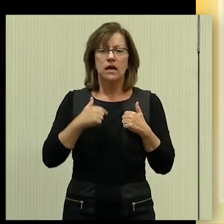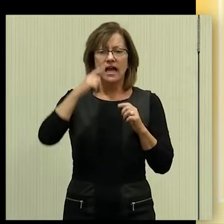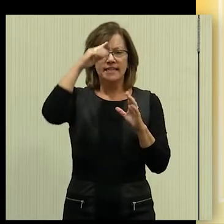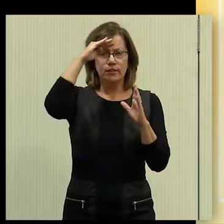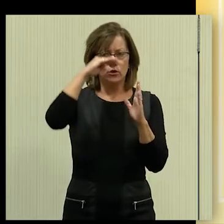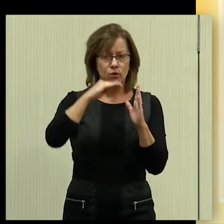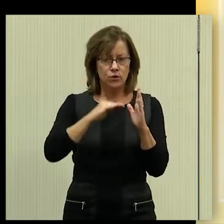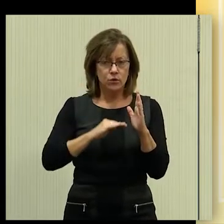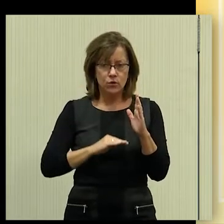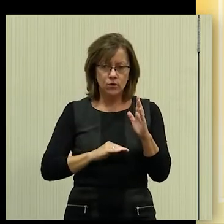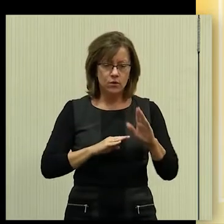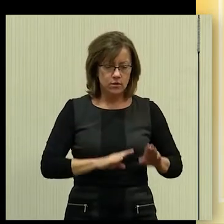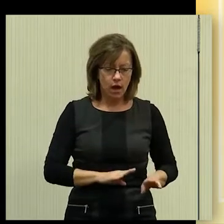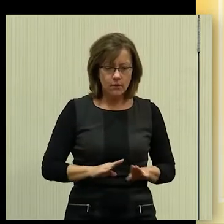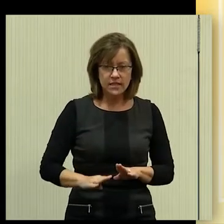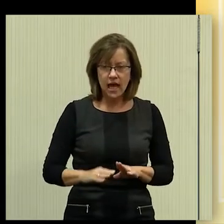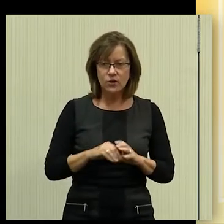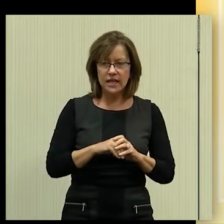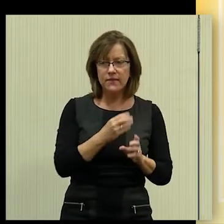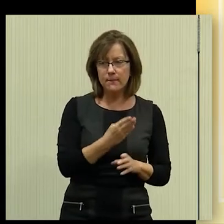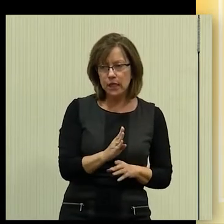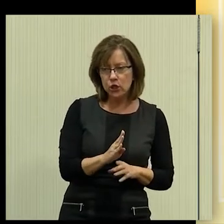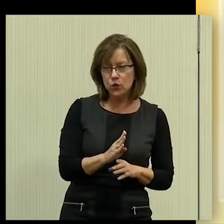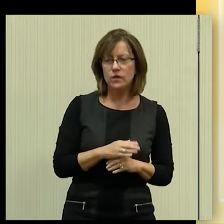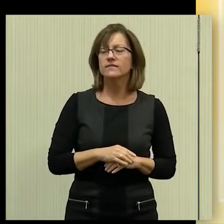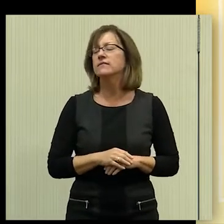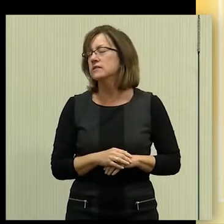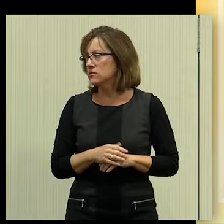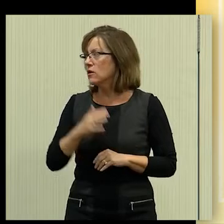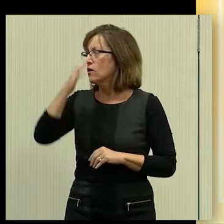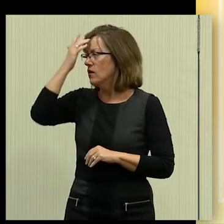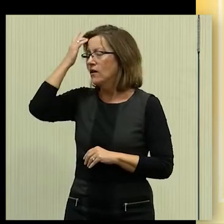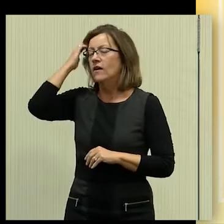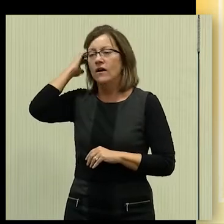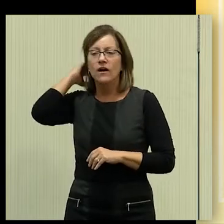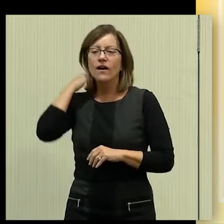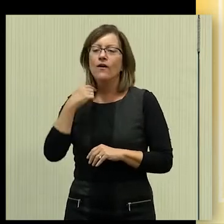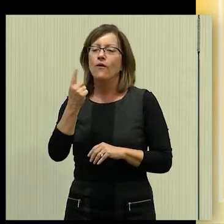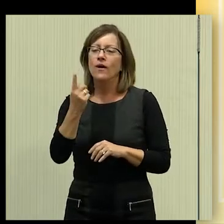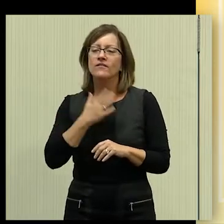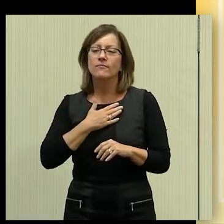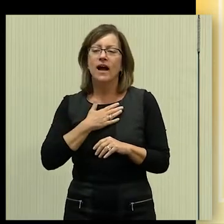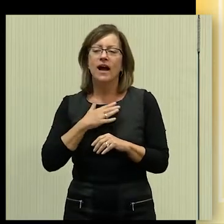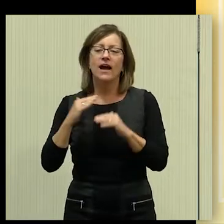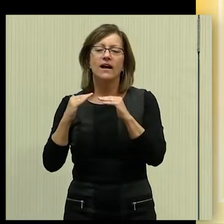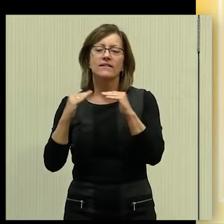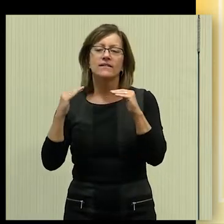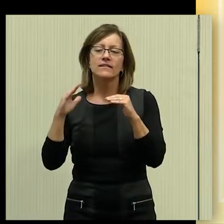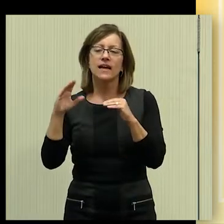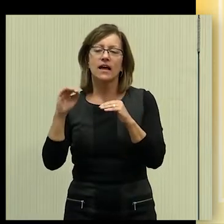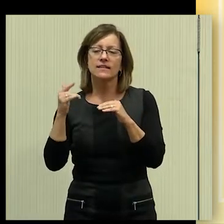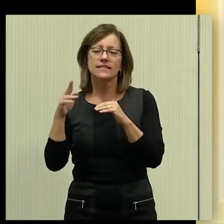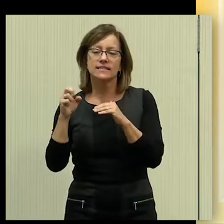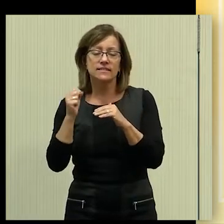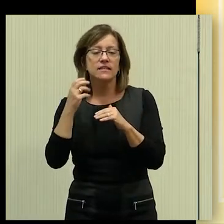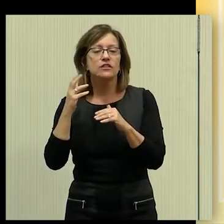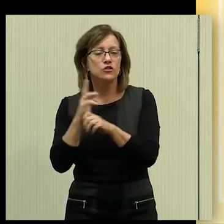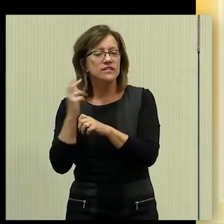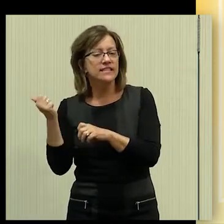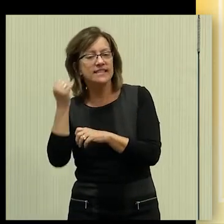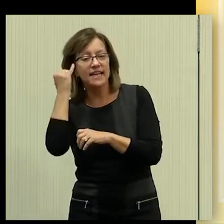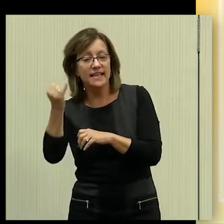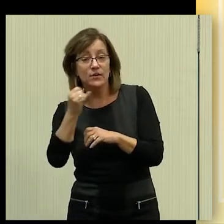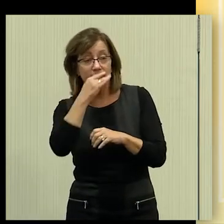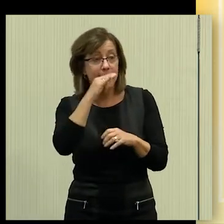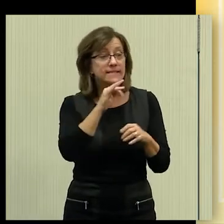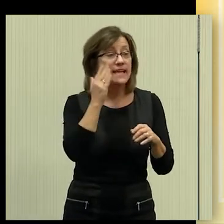the blue, so calming yourself down. And so one of my colleagues has used this idea with little kids that know the Wizard of Oz.